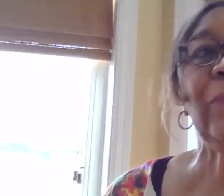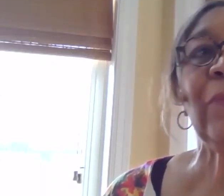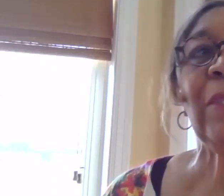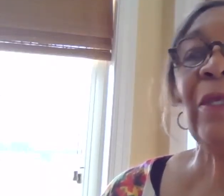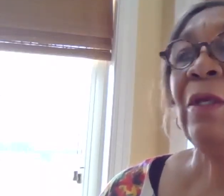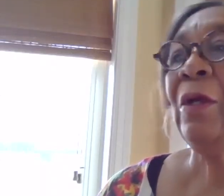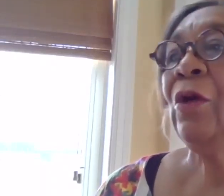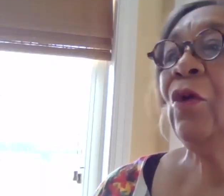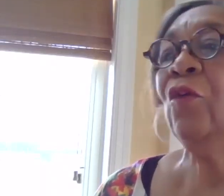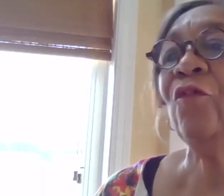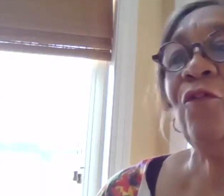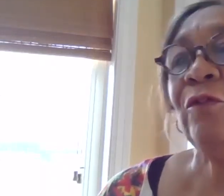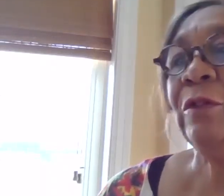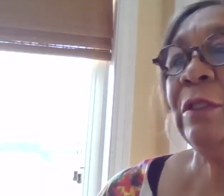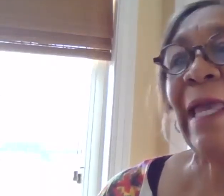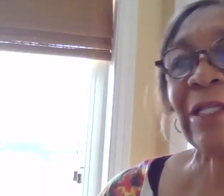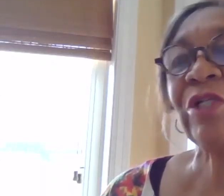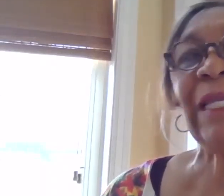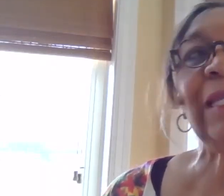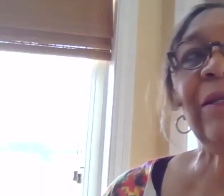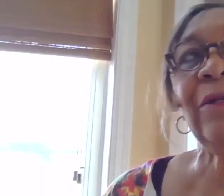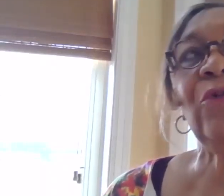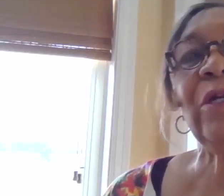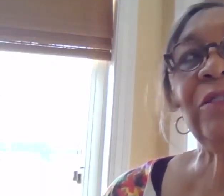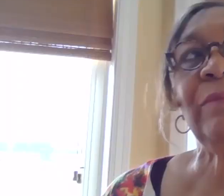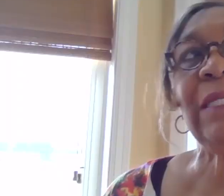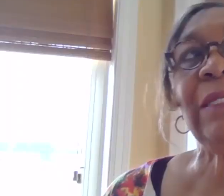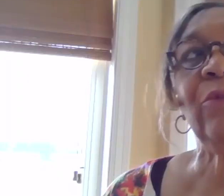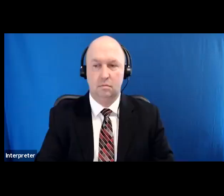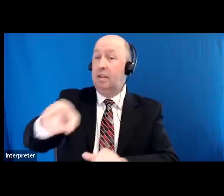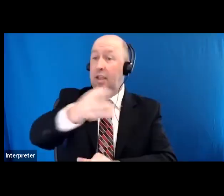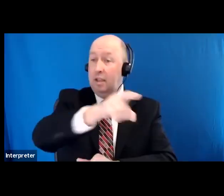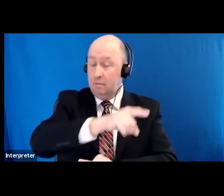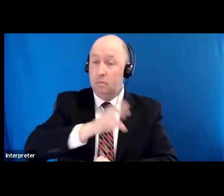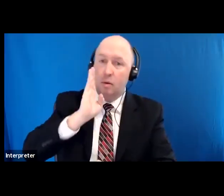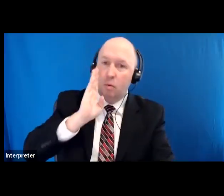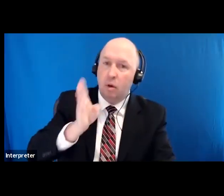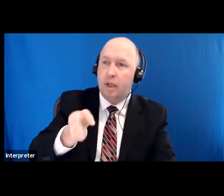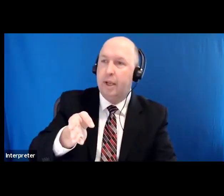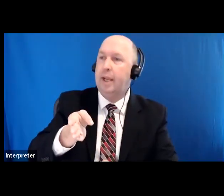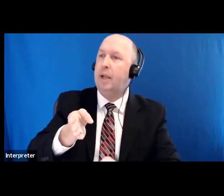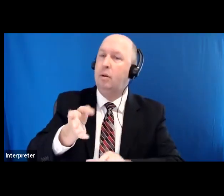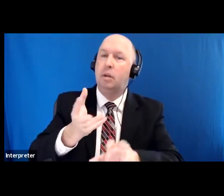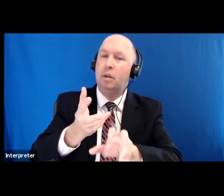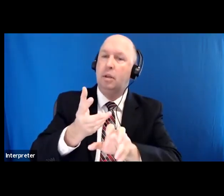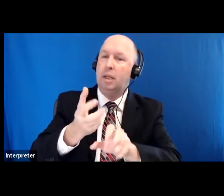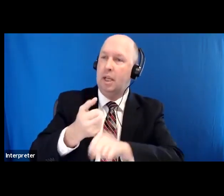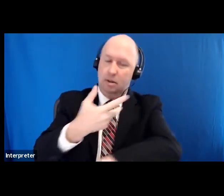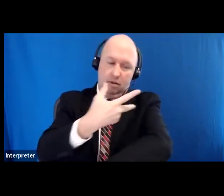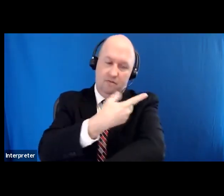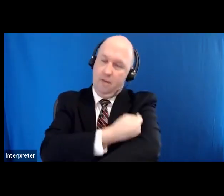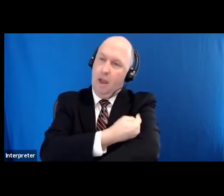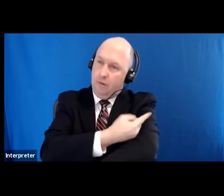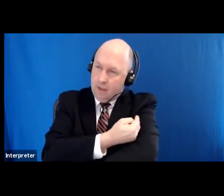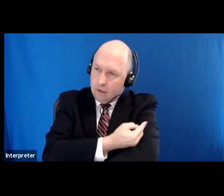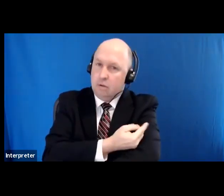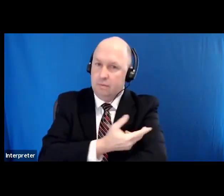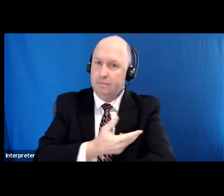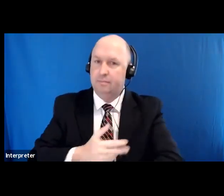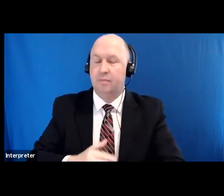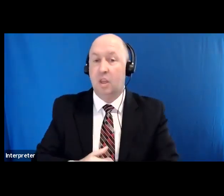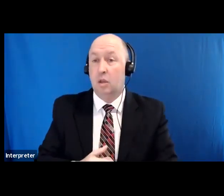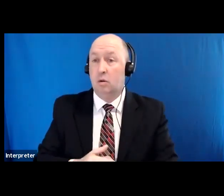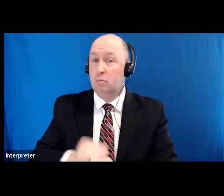those who actually are going to be getting the vaccinations or the shot.